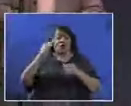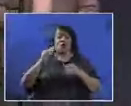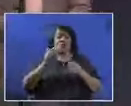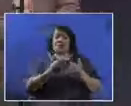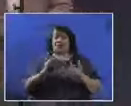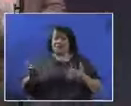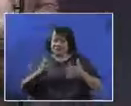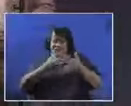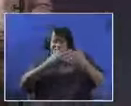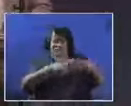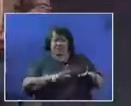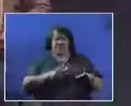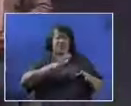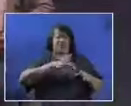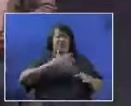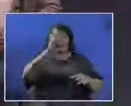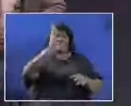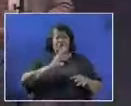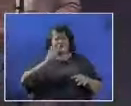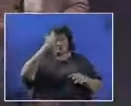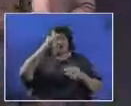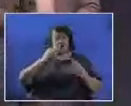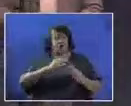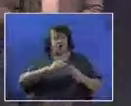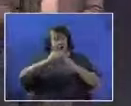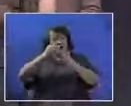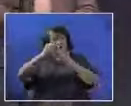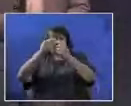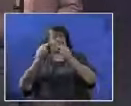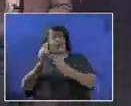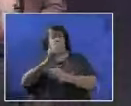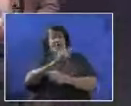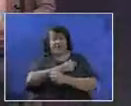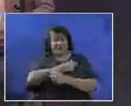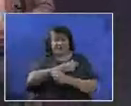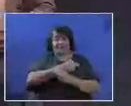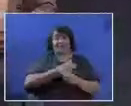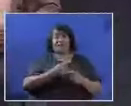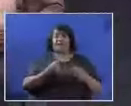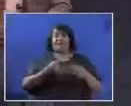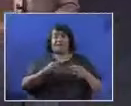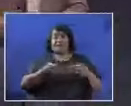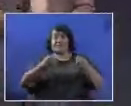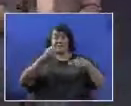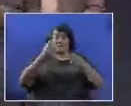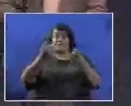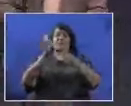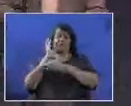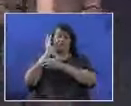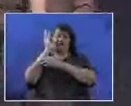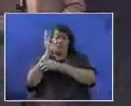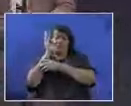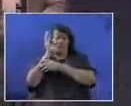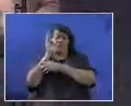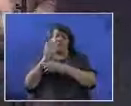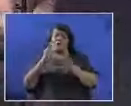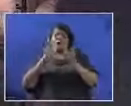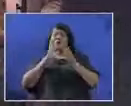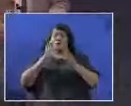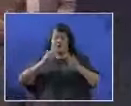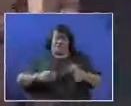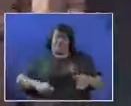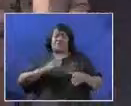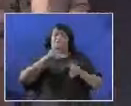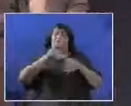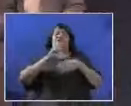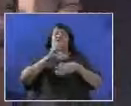our good. I just feel like God has something special for us coming on the way. Just hold your head up. Come on, Jarrell White,